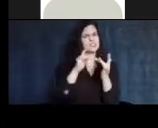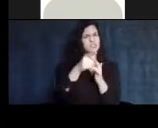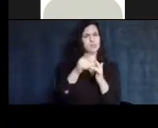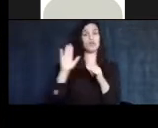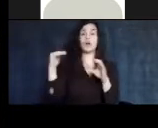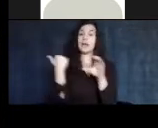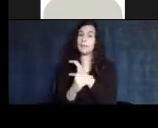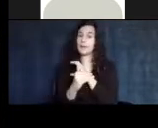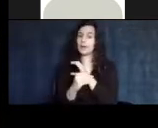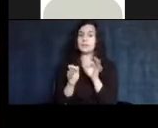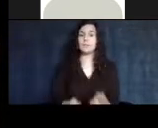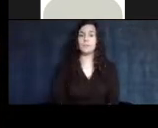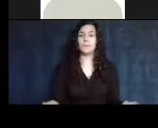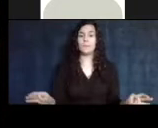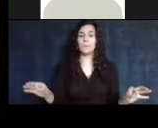email.